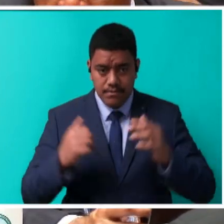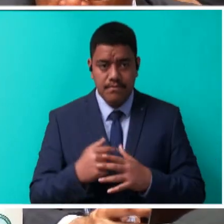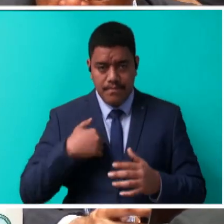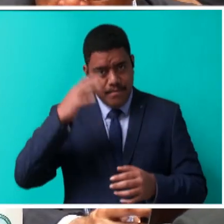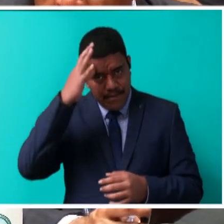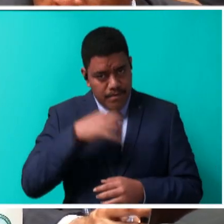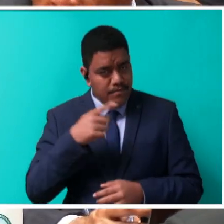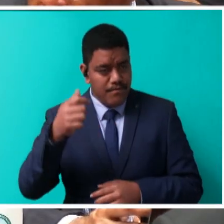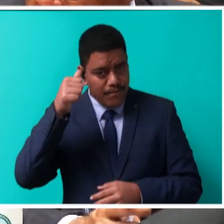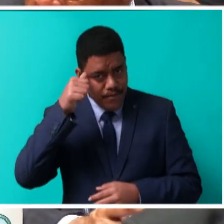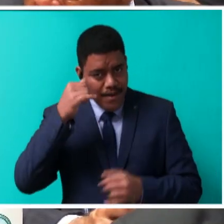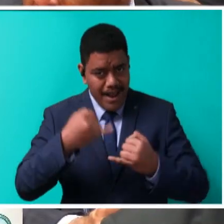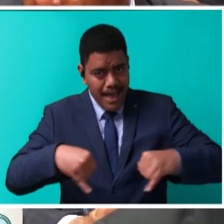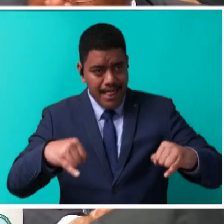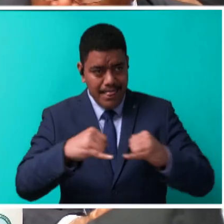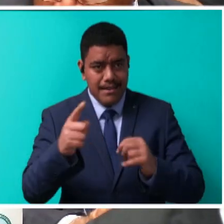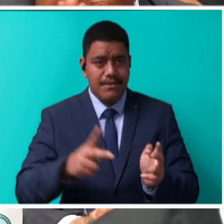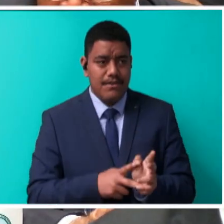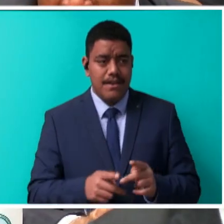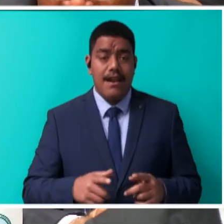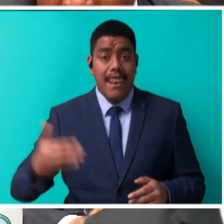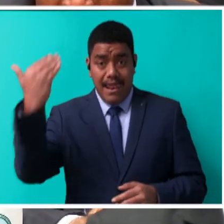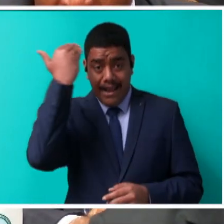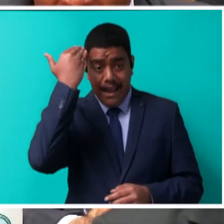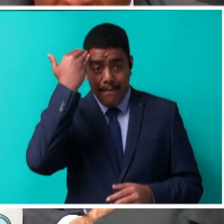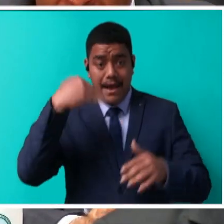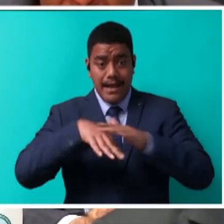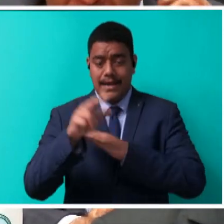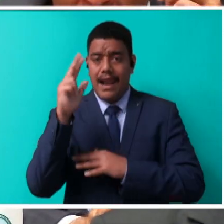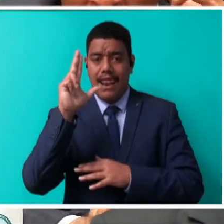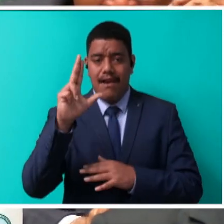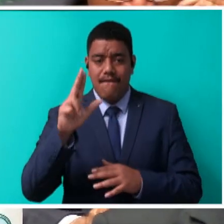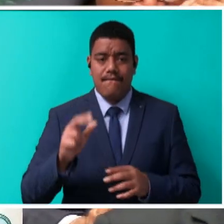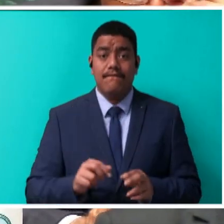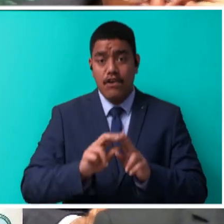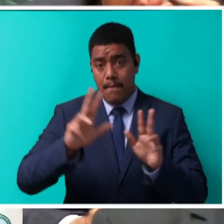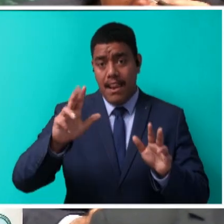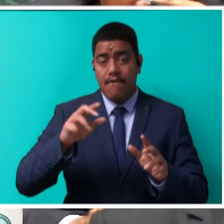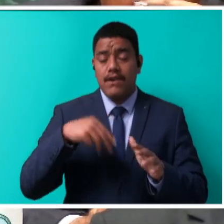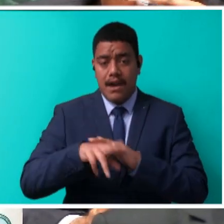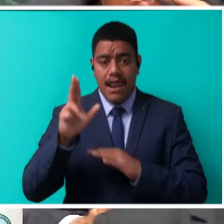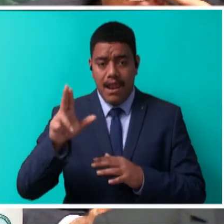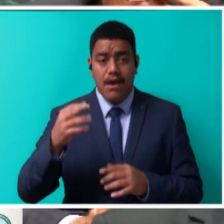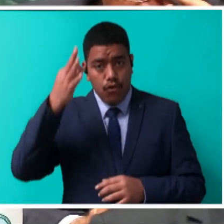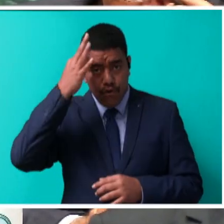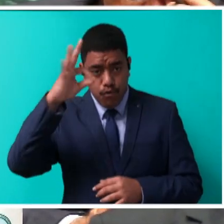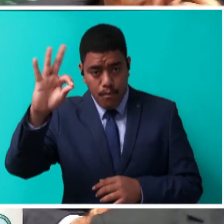you are familiar with the island. Lekemba in Lau, Wonombolabu in Lau,